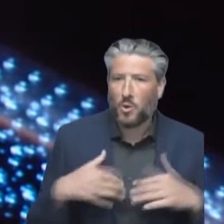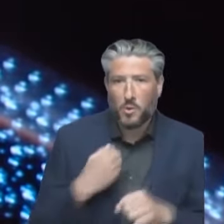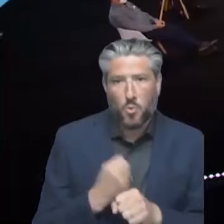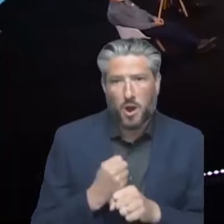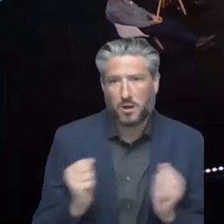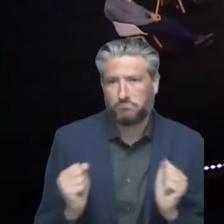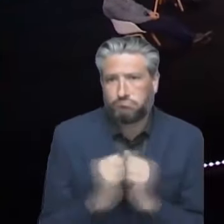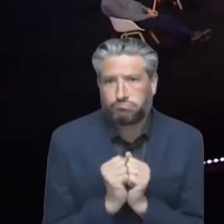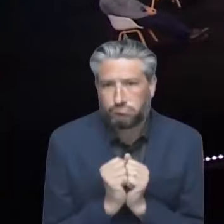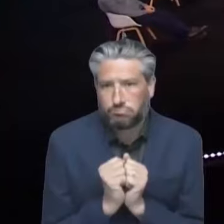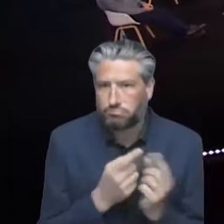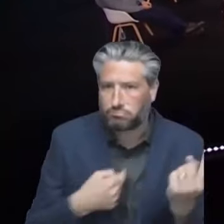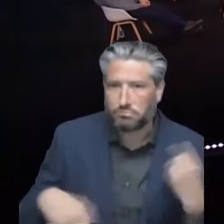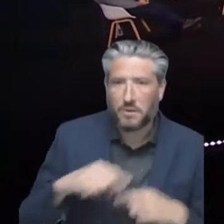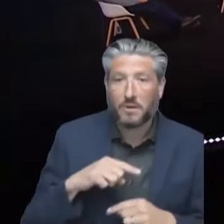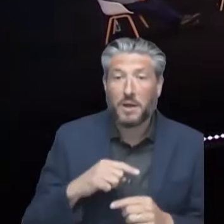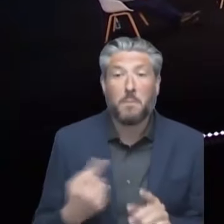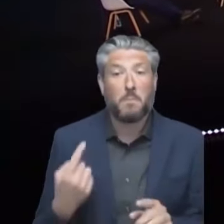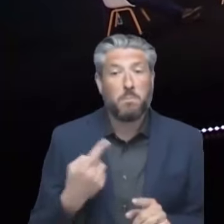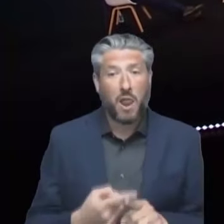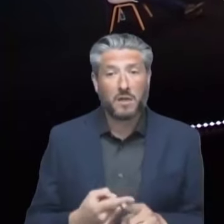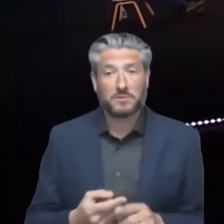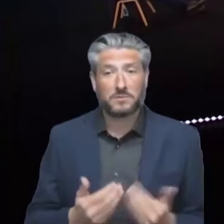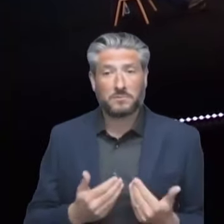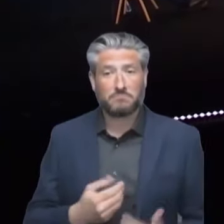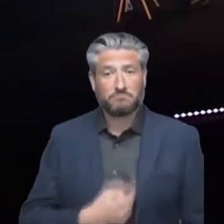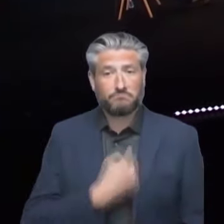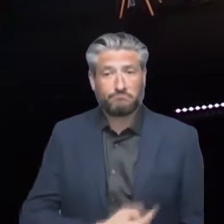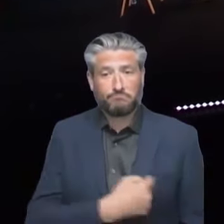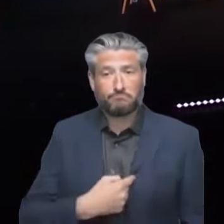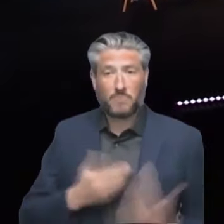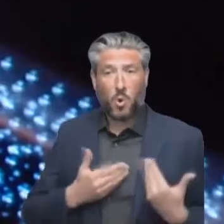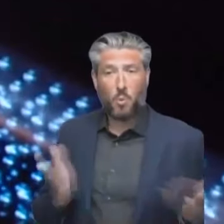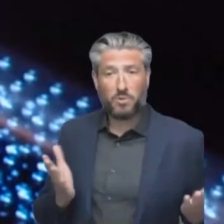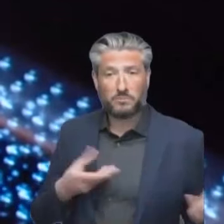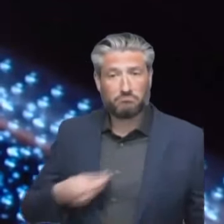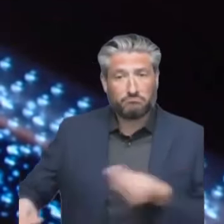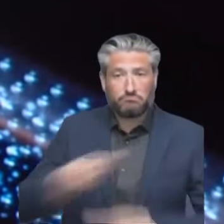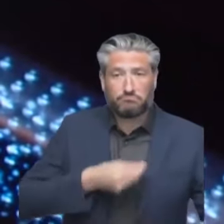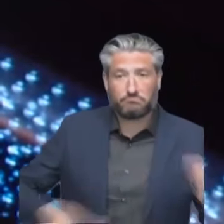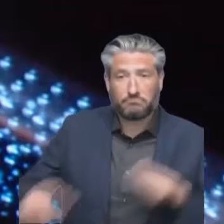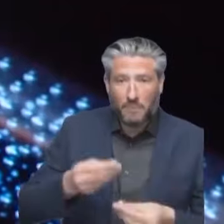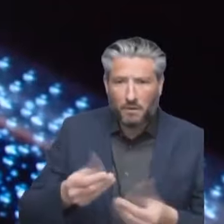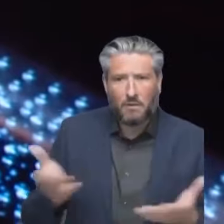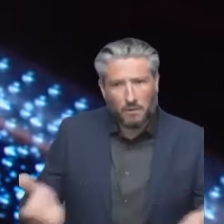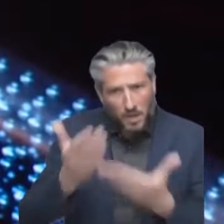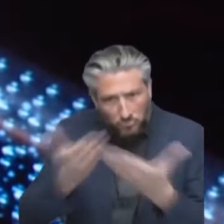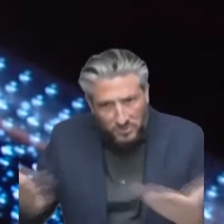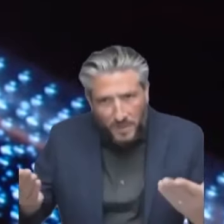based on the joint and systematic study of opportunities with mutual respect for cultures and skills.